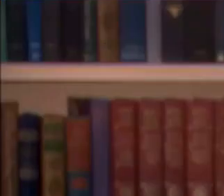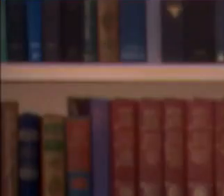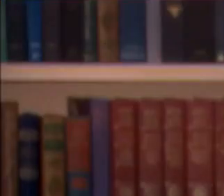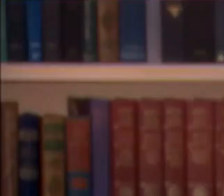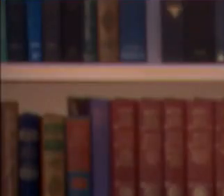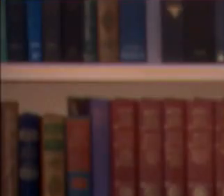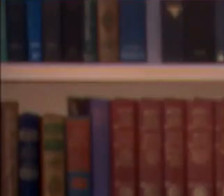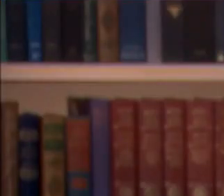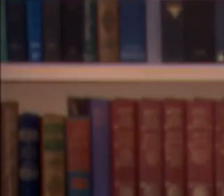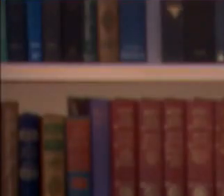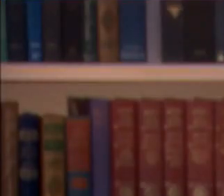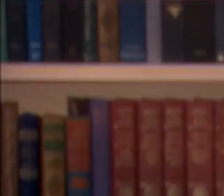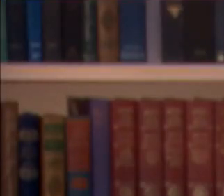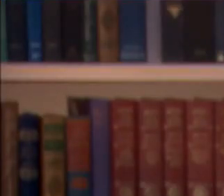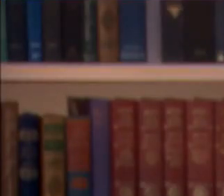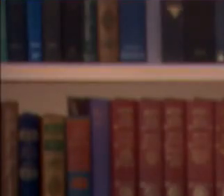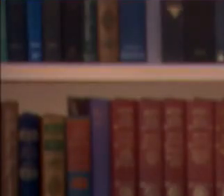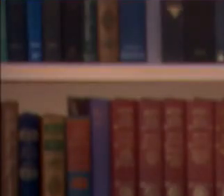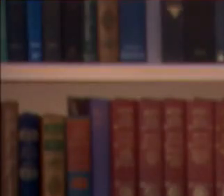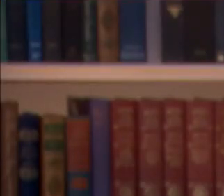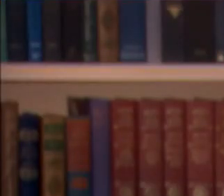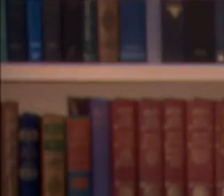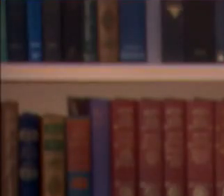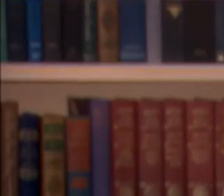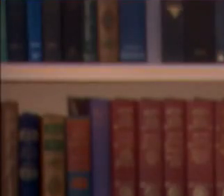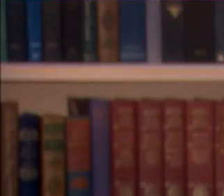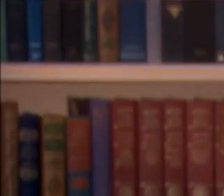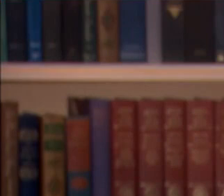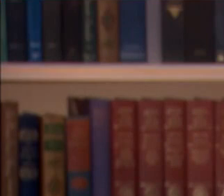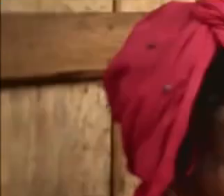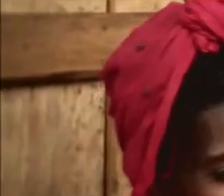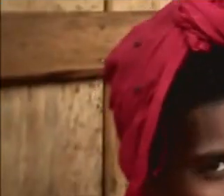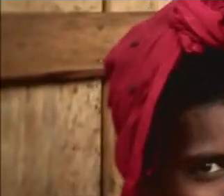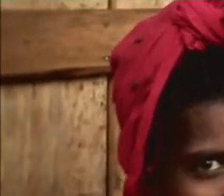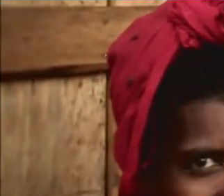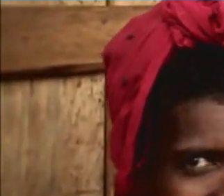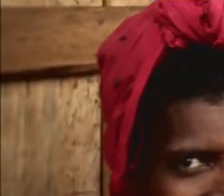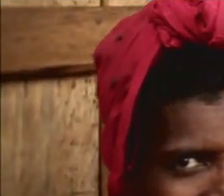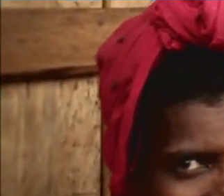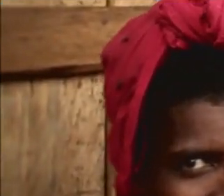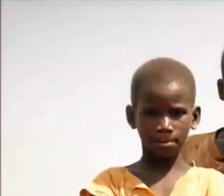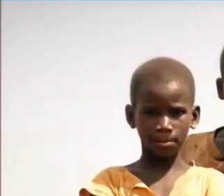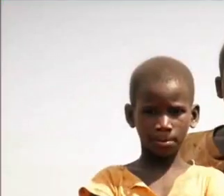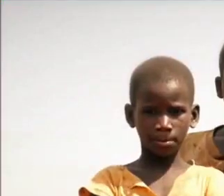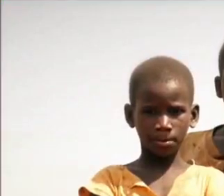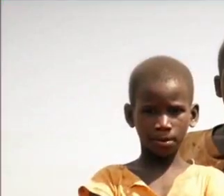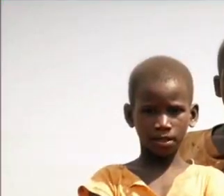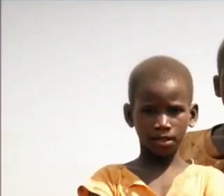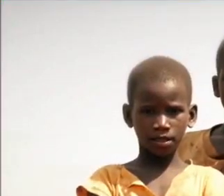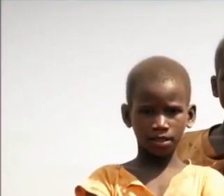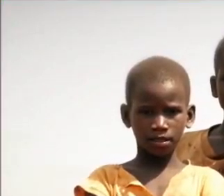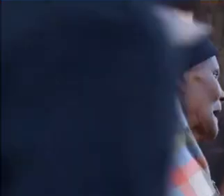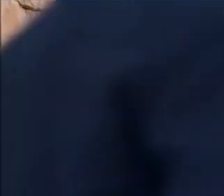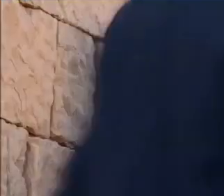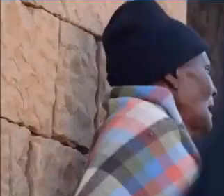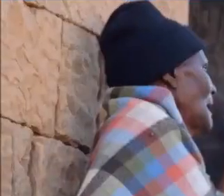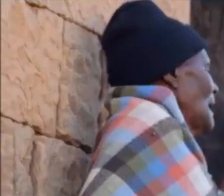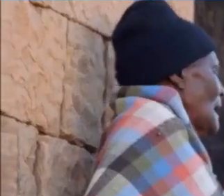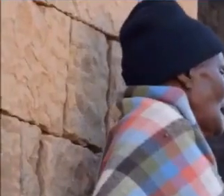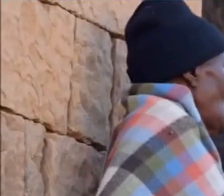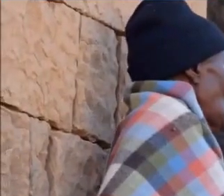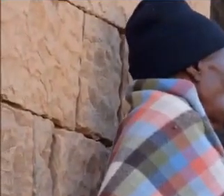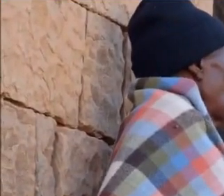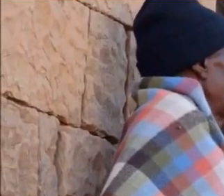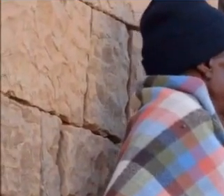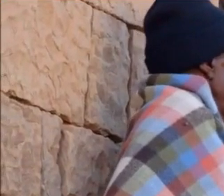this. At PEPFAR, we've been increasing our investment in prevention of infections of young women and young men.